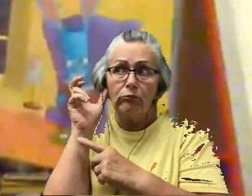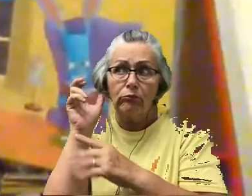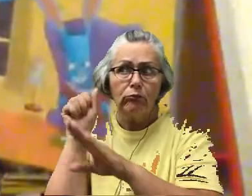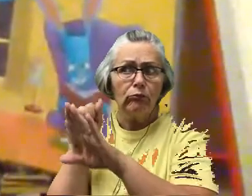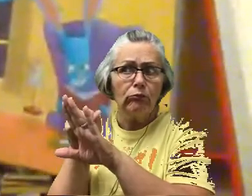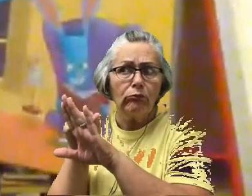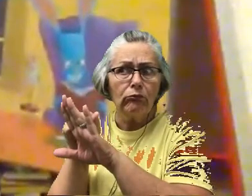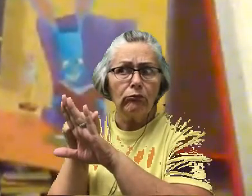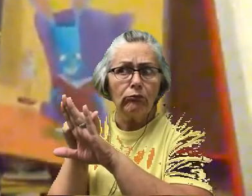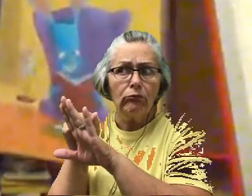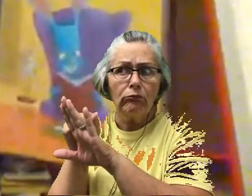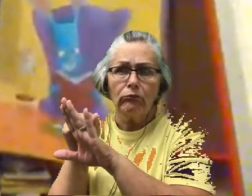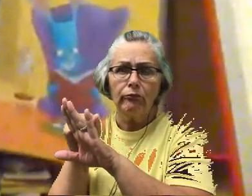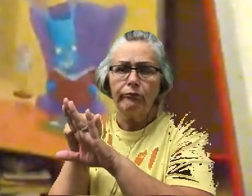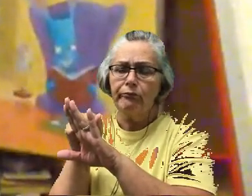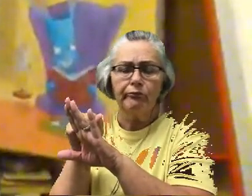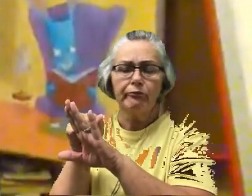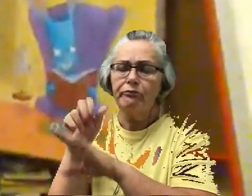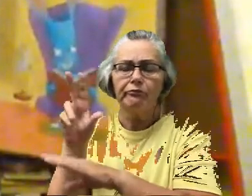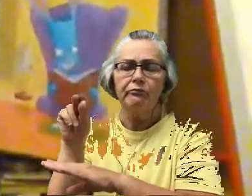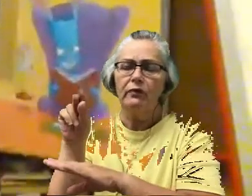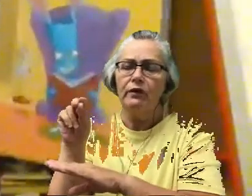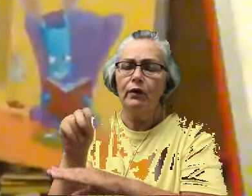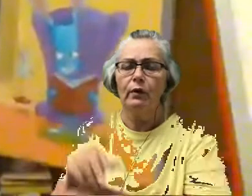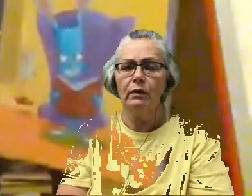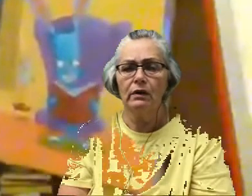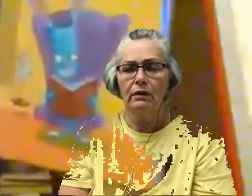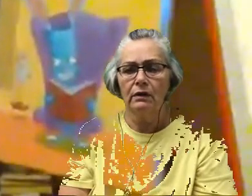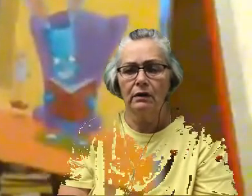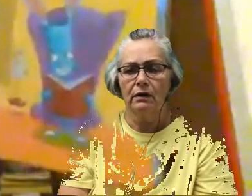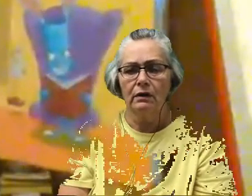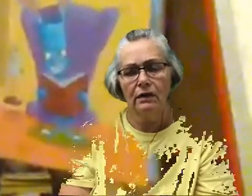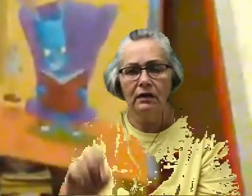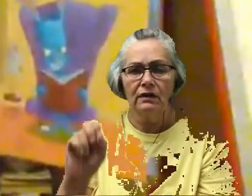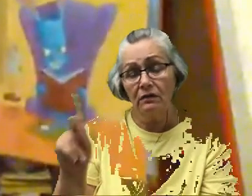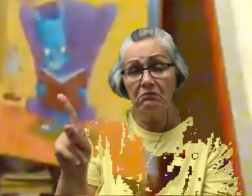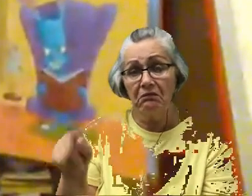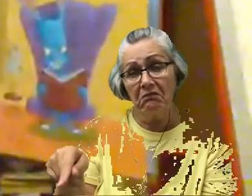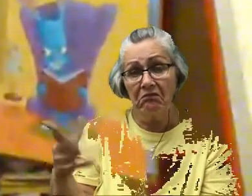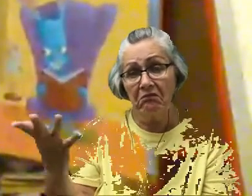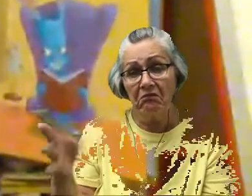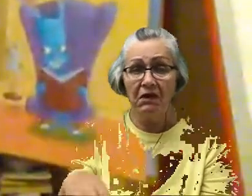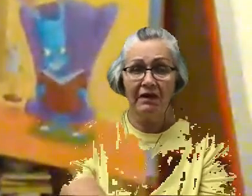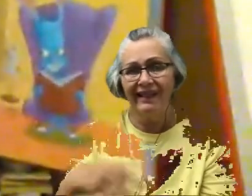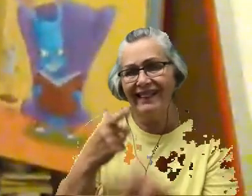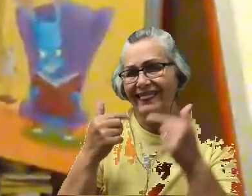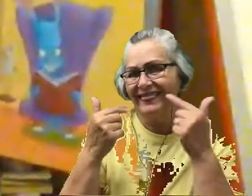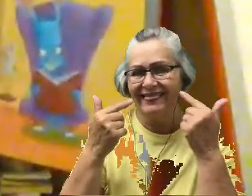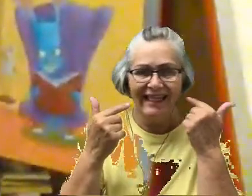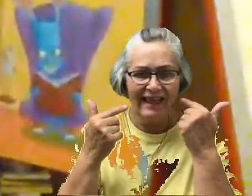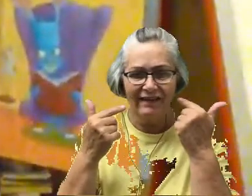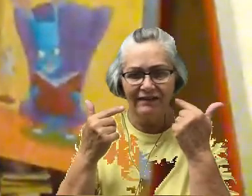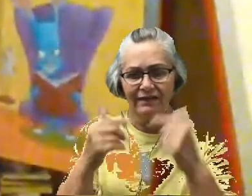his door. It never came. Don't mind, do you? He asked himself with a chuckle. Oh,